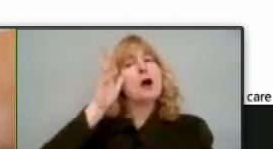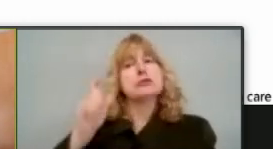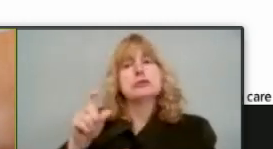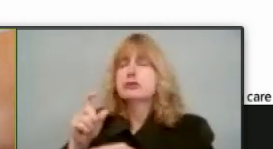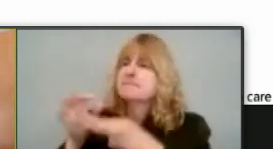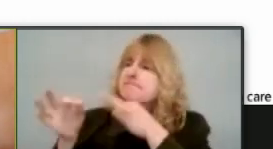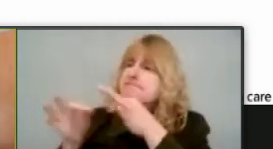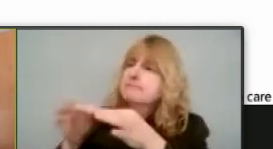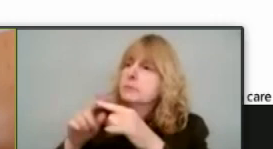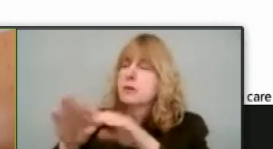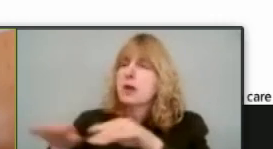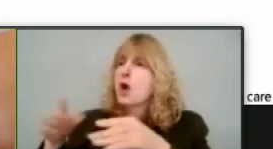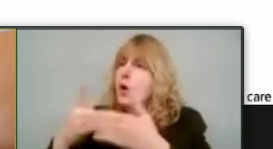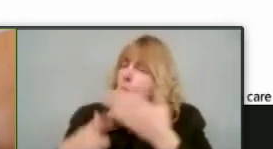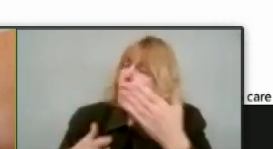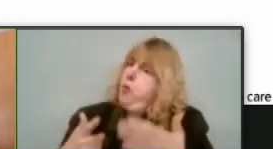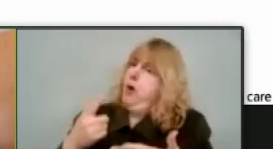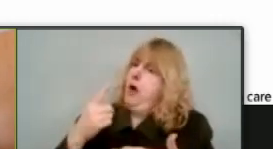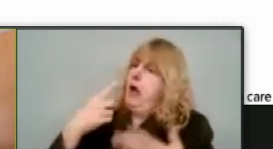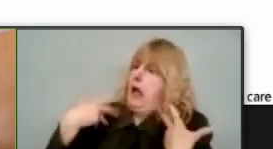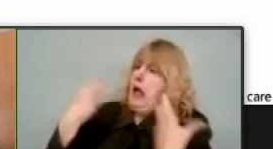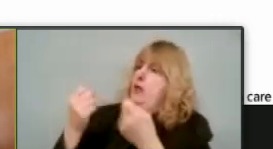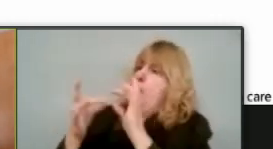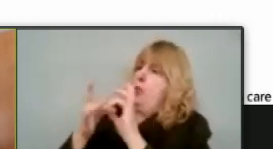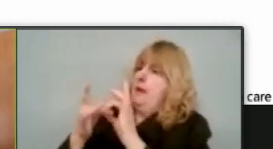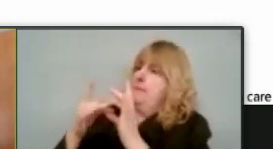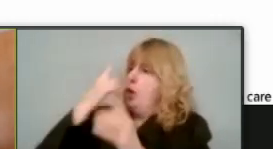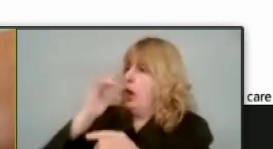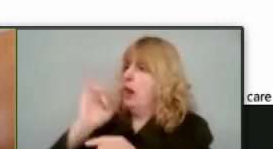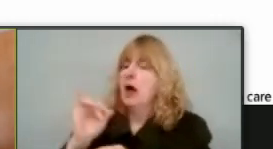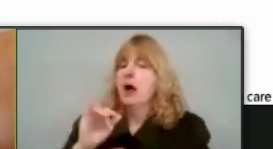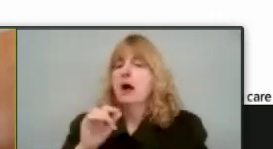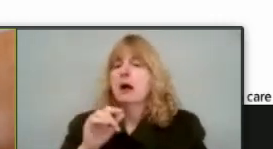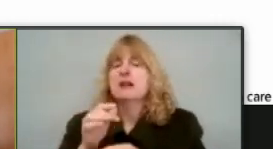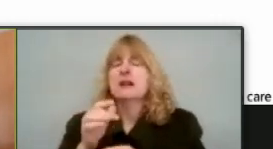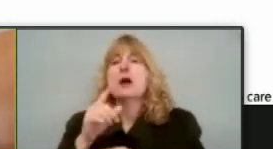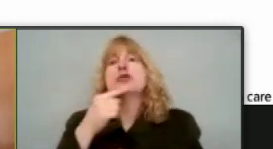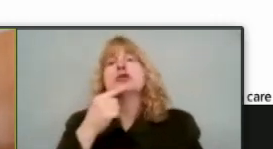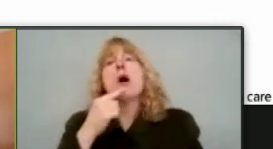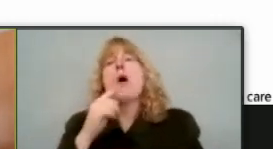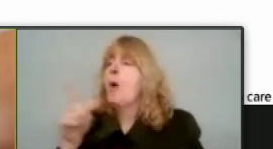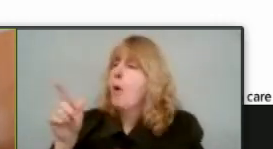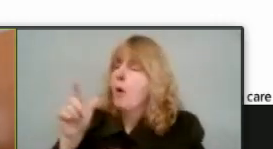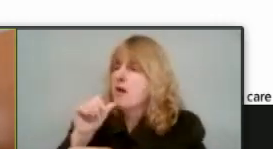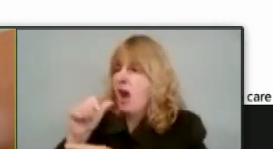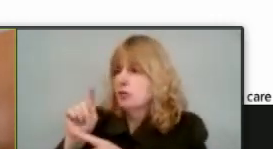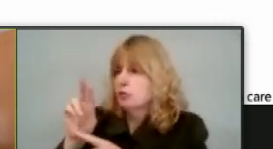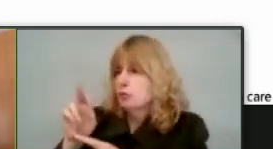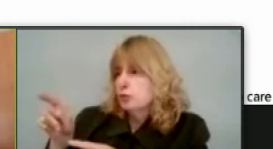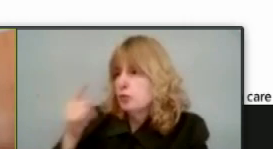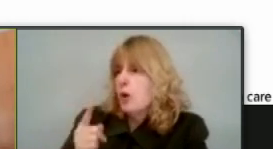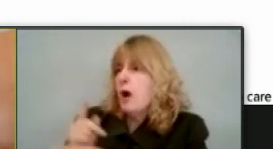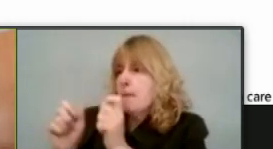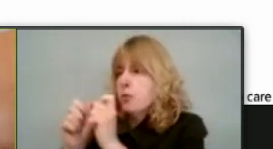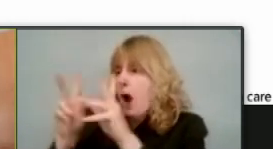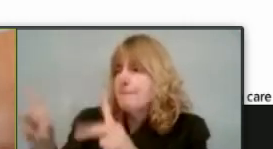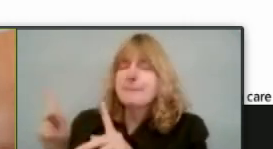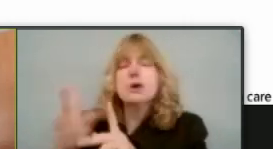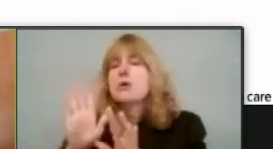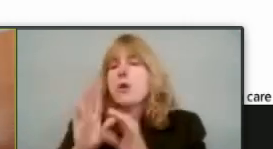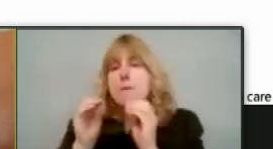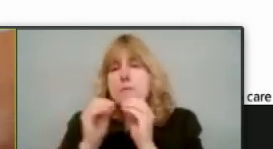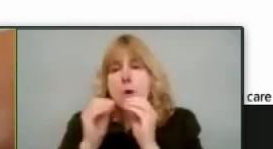looks like. So we don't just want to say, you don't deserve to be treated that way, just break up with them. We want to say, tell me a little more about what's going on with